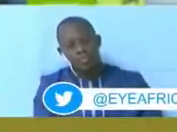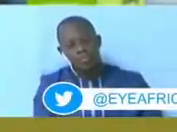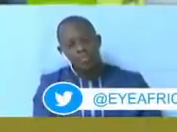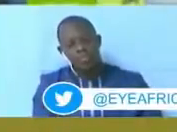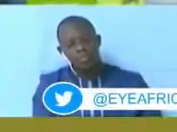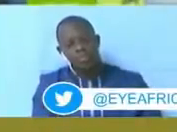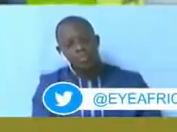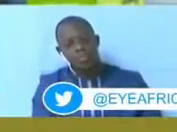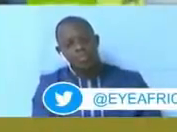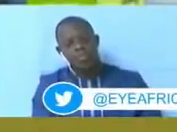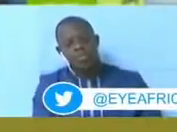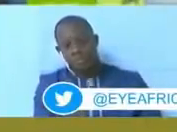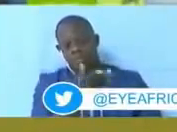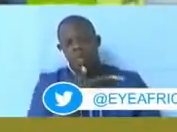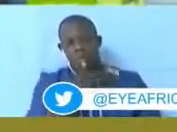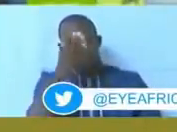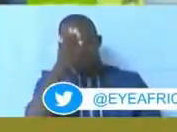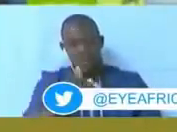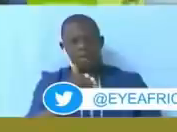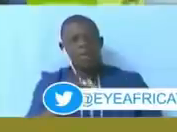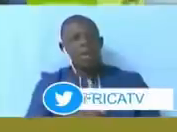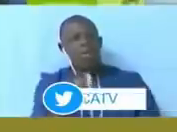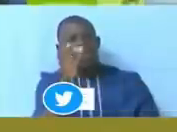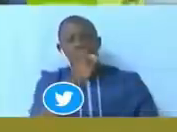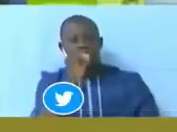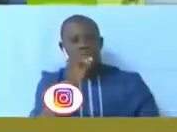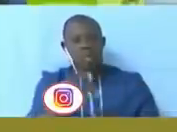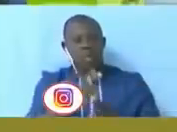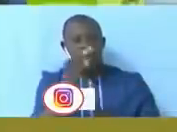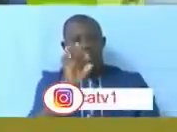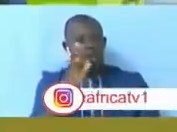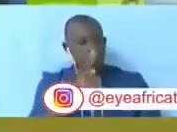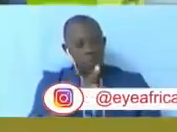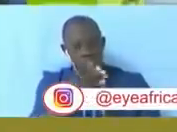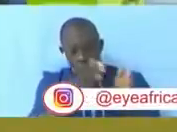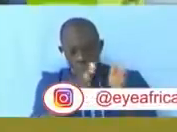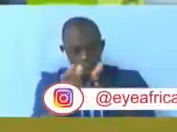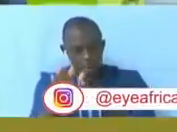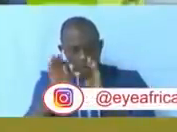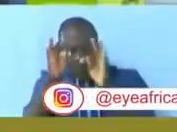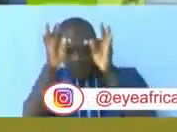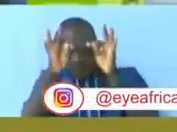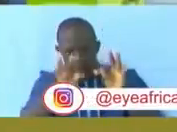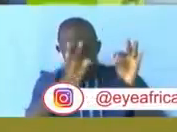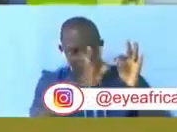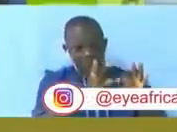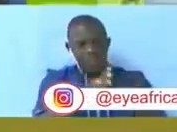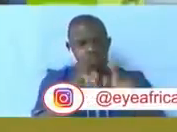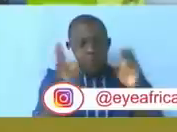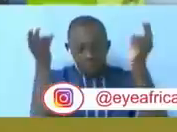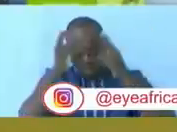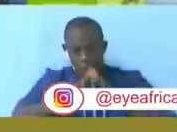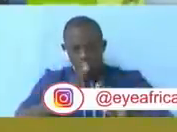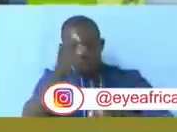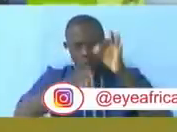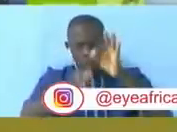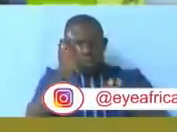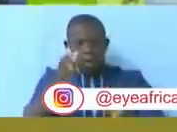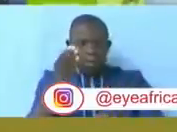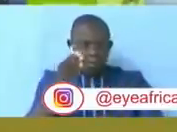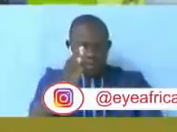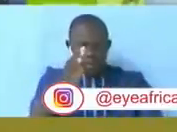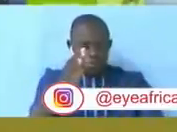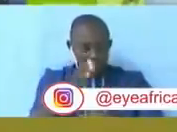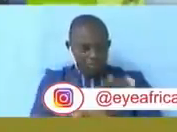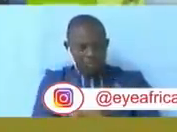setting in Basse at that time. Councillor Nyininga kae Mr. Toure Wotembo eketa moti men